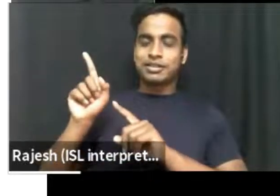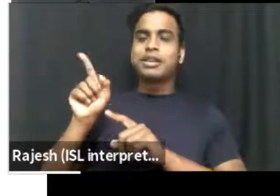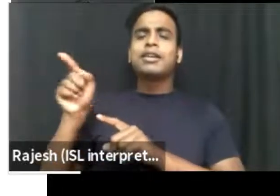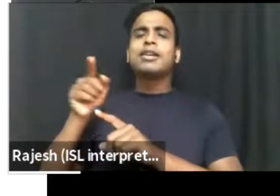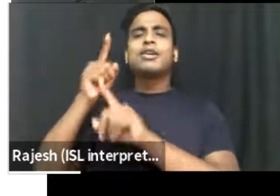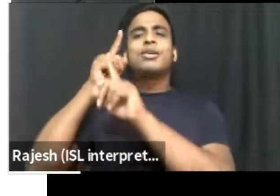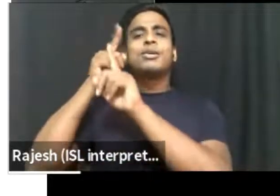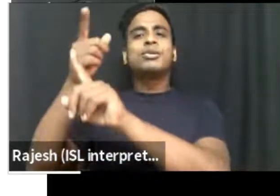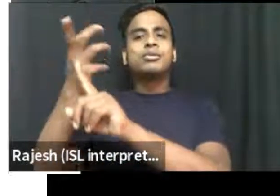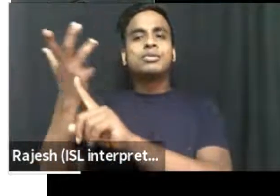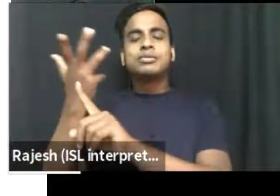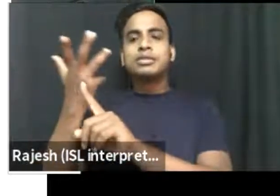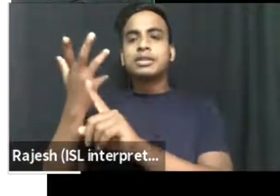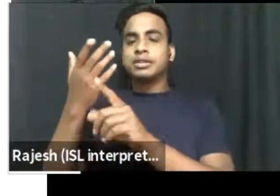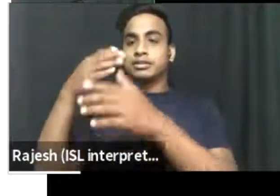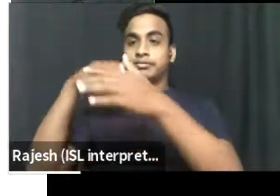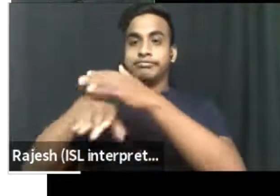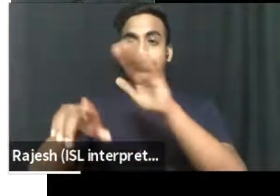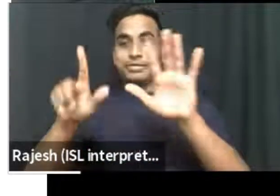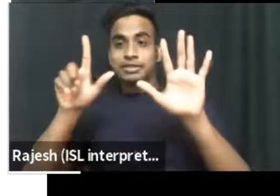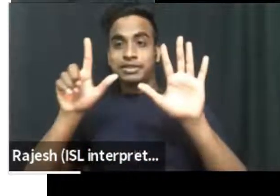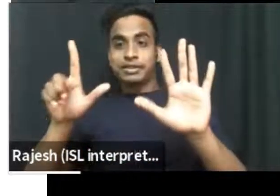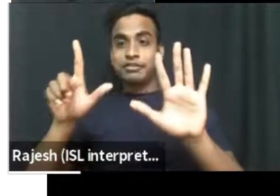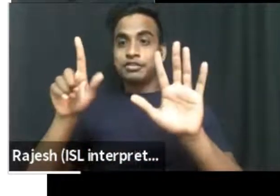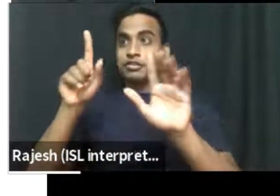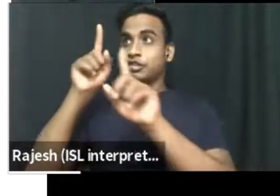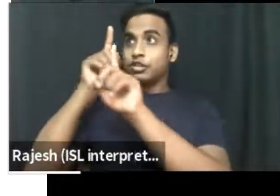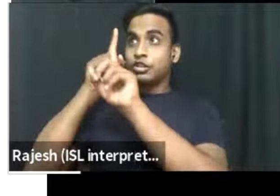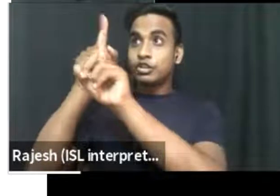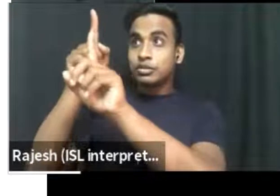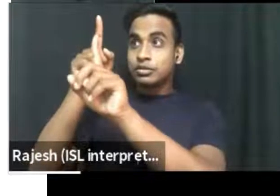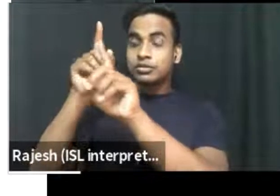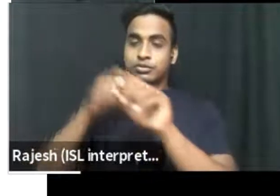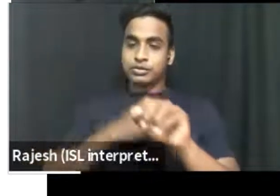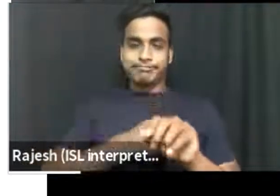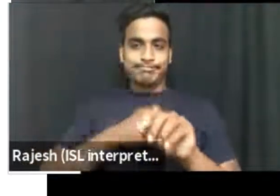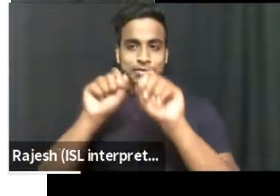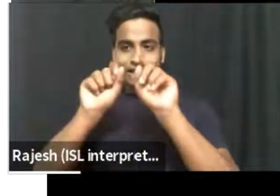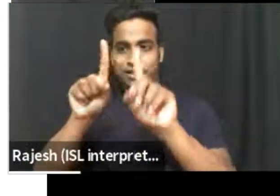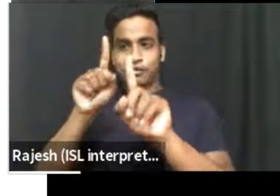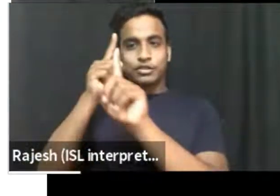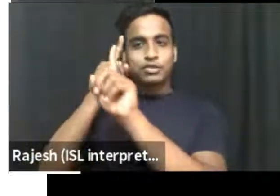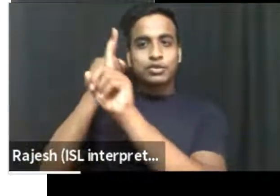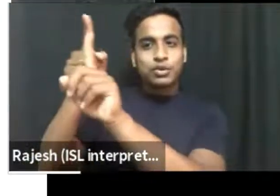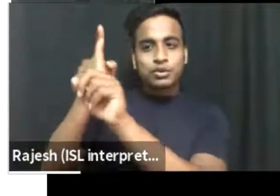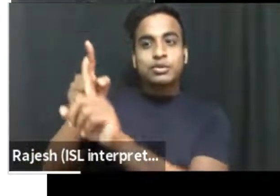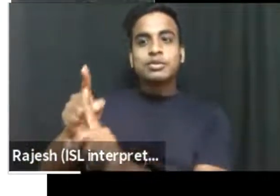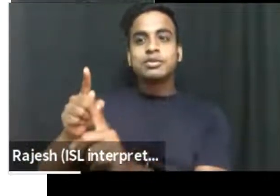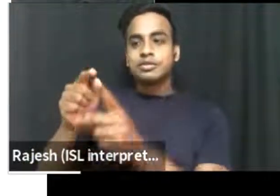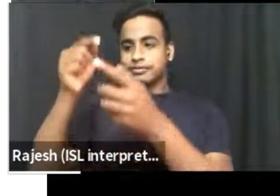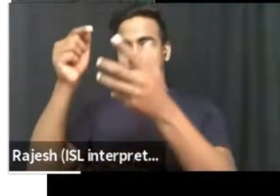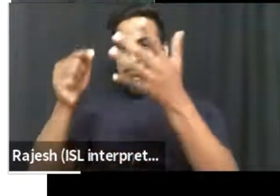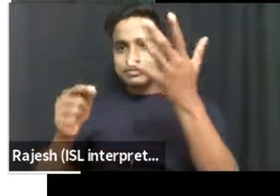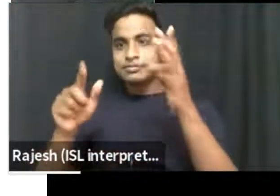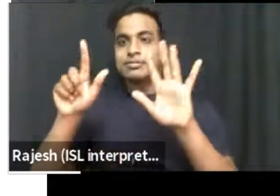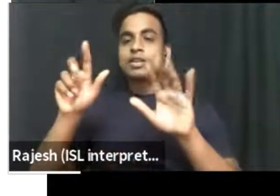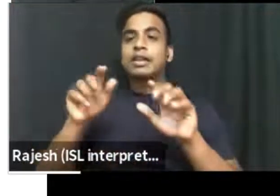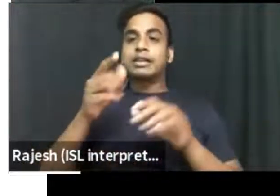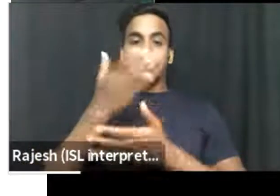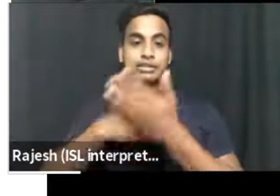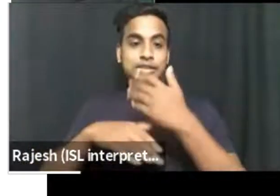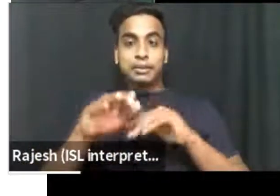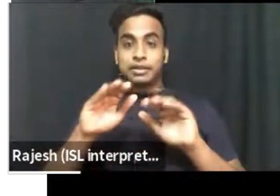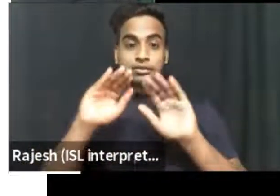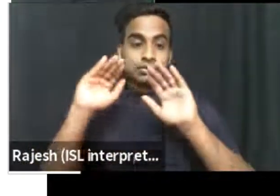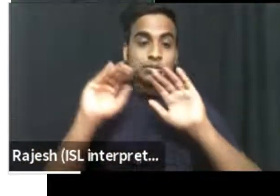has actually 7 targets and 11 indicators around disability. So it is very,